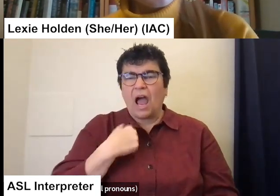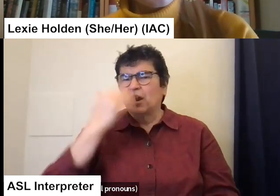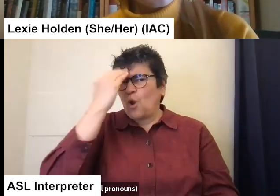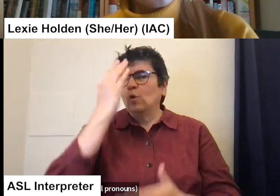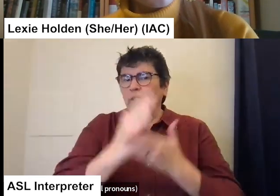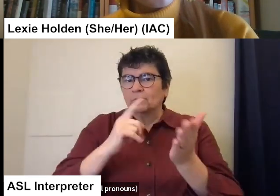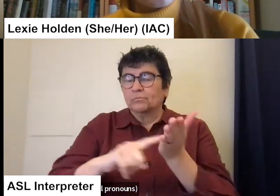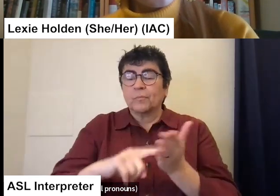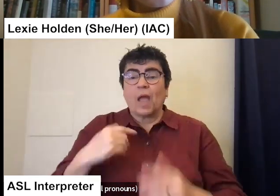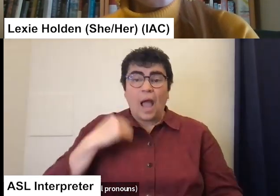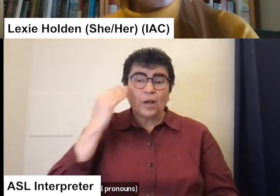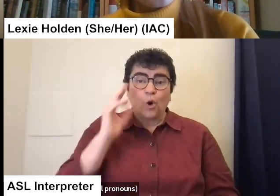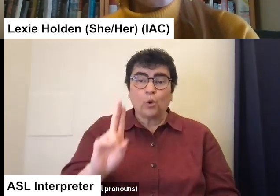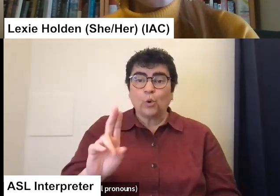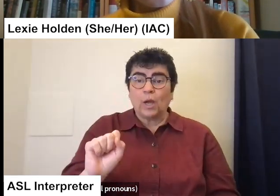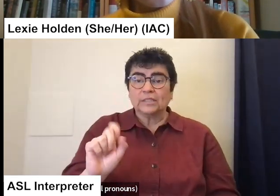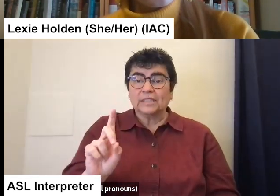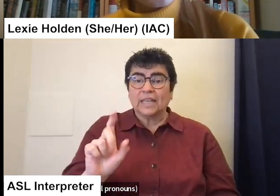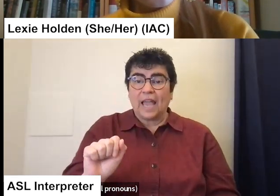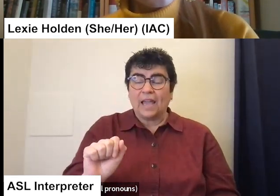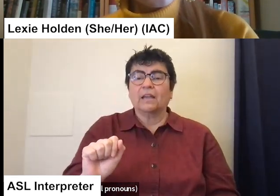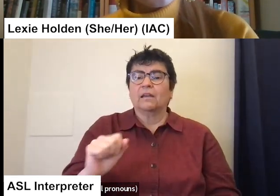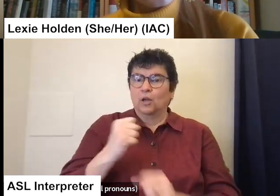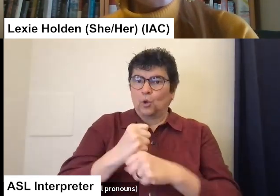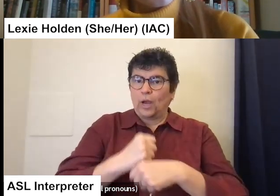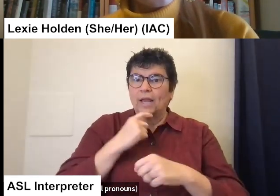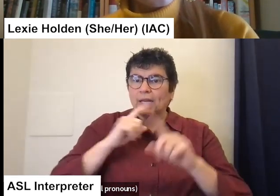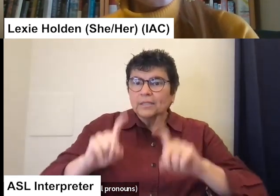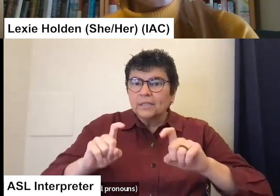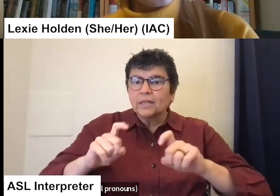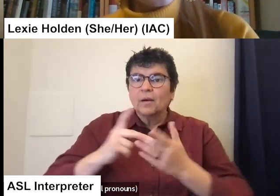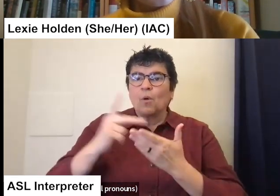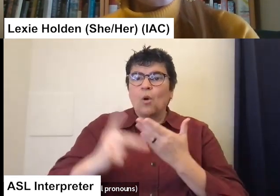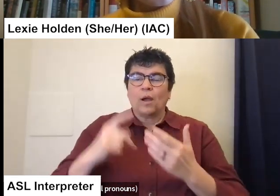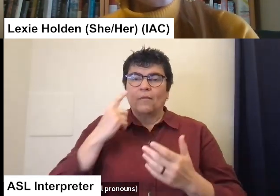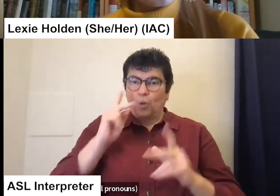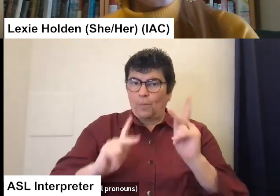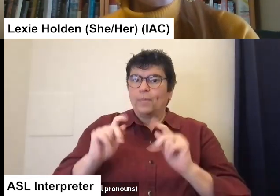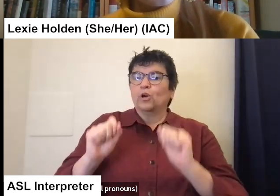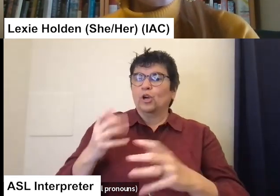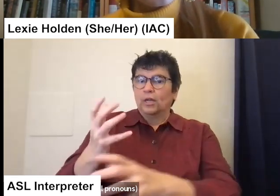the USDA created a pilot program so that people could